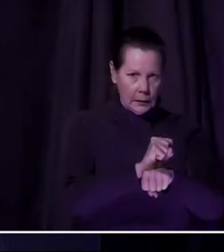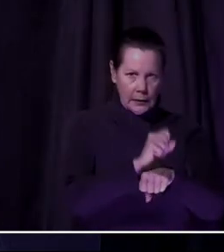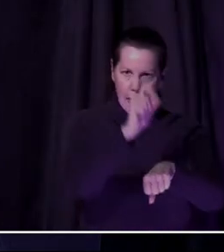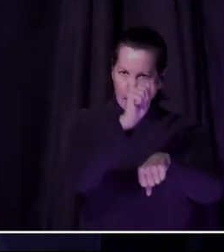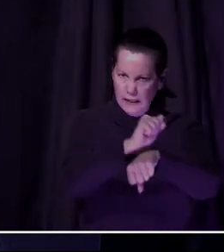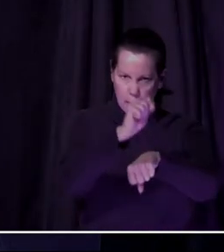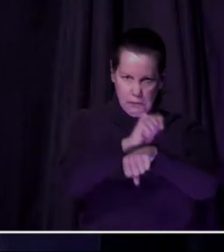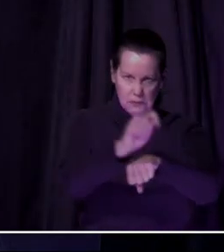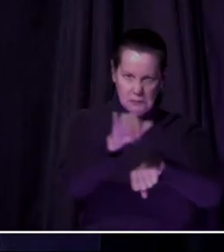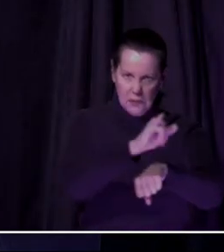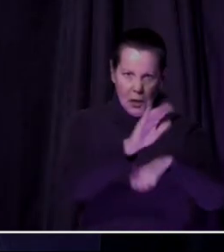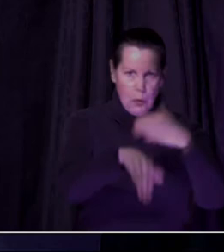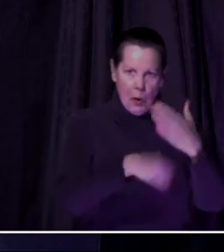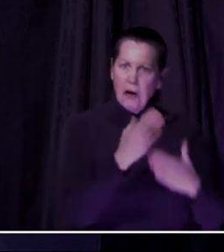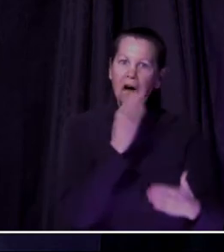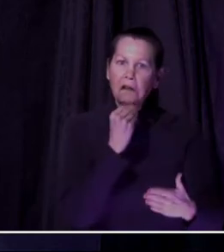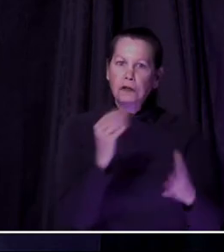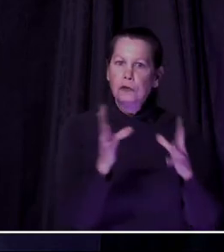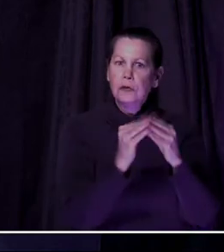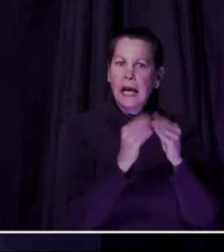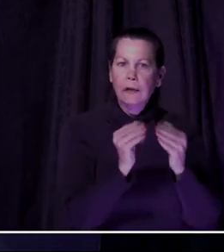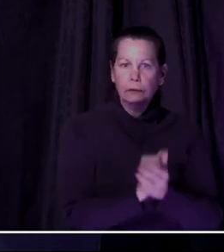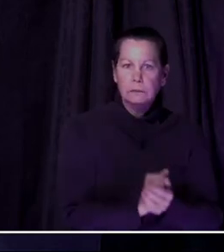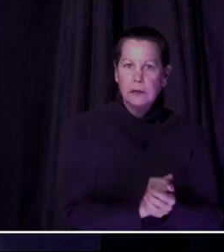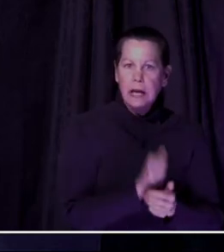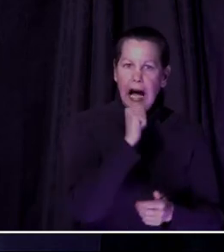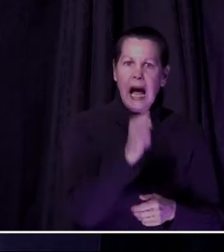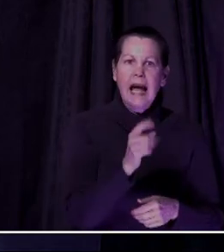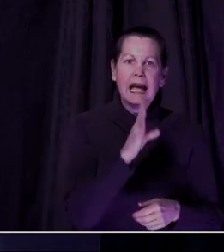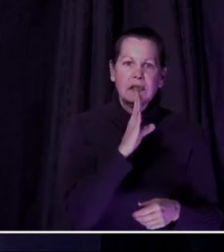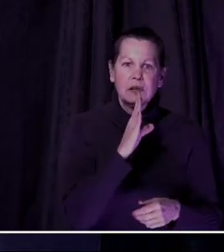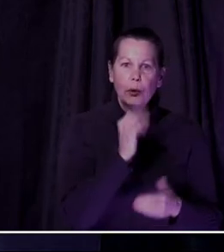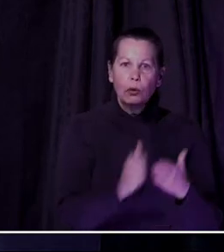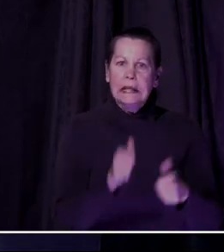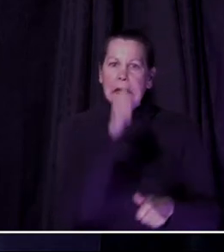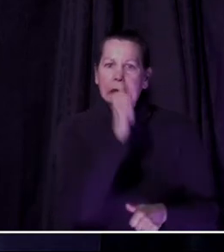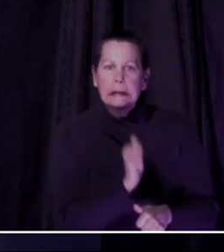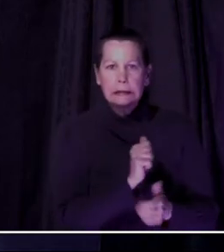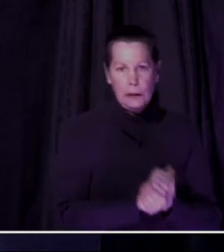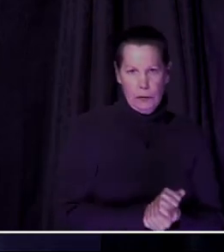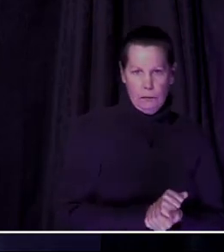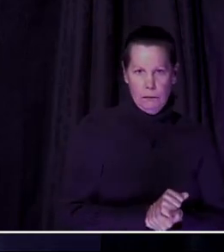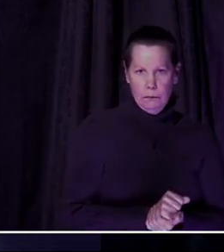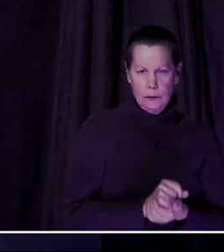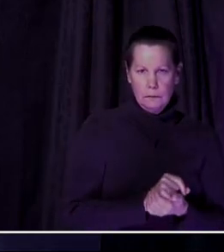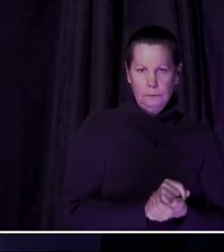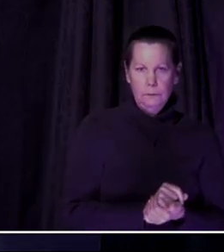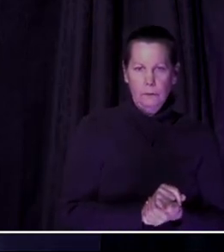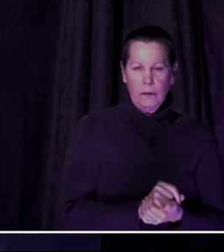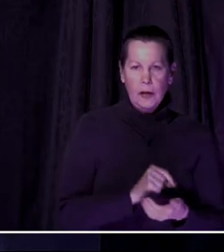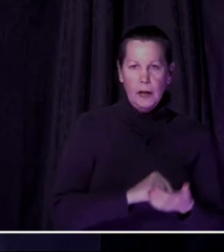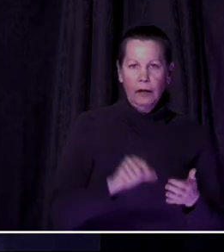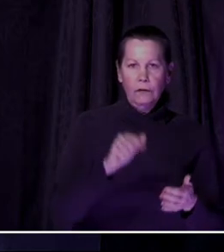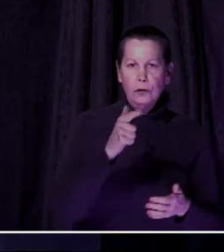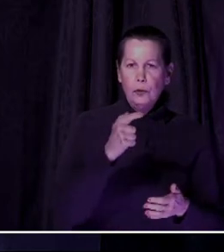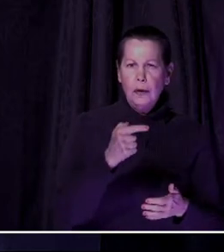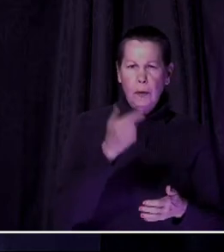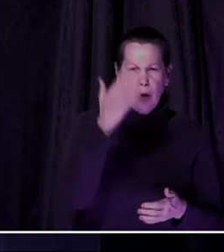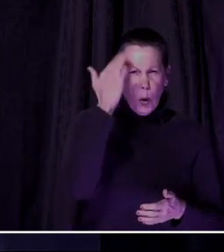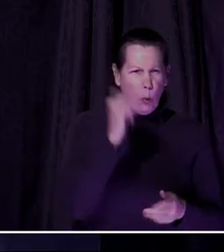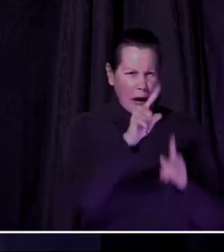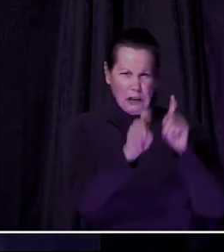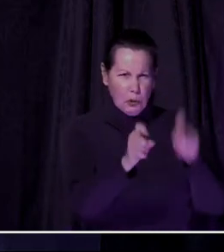temple where all the Jews gather. I haven't spoken anything in secret. Verse 21, why do you question